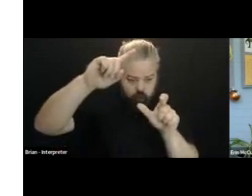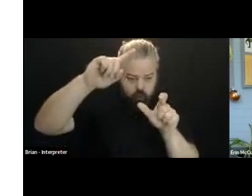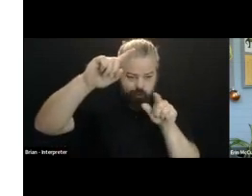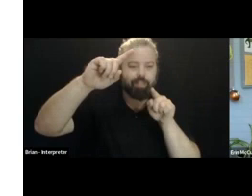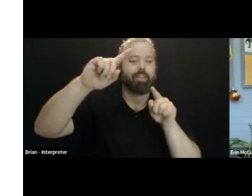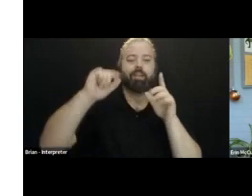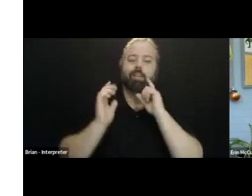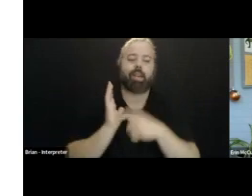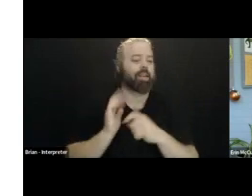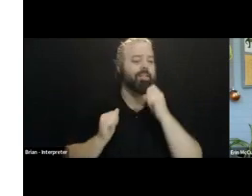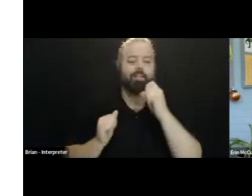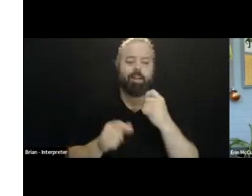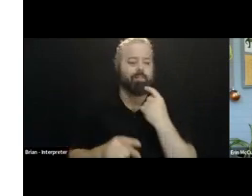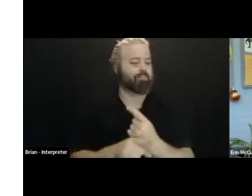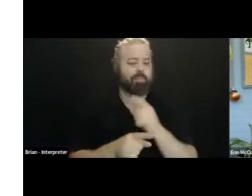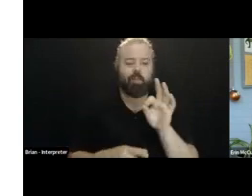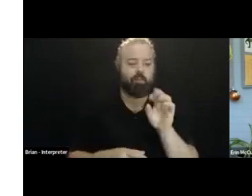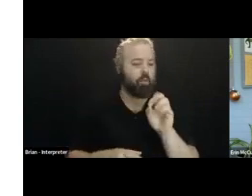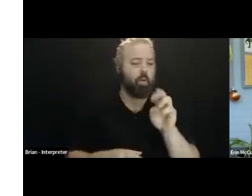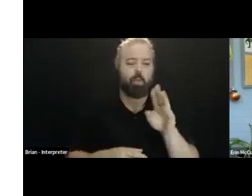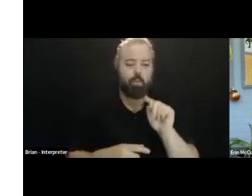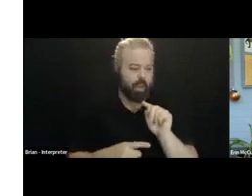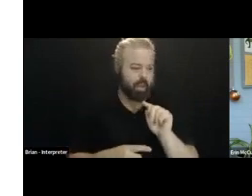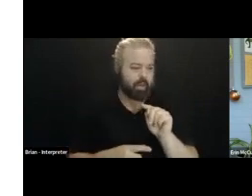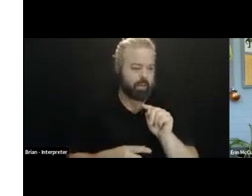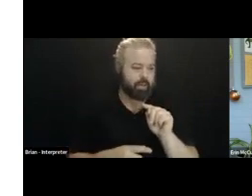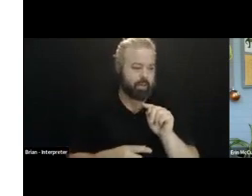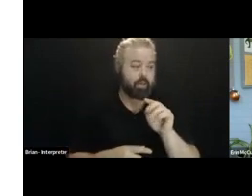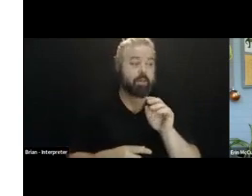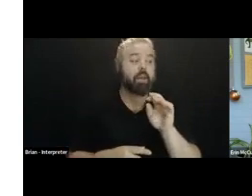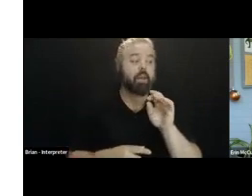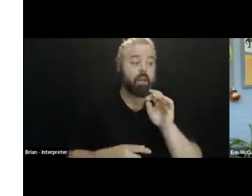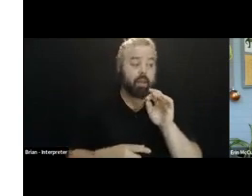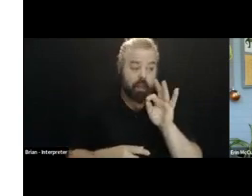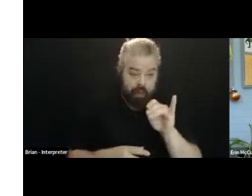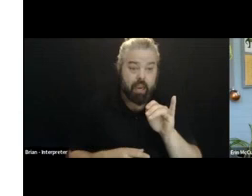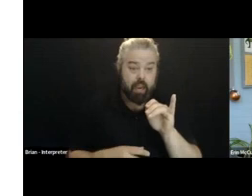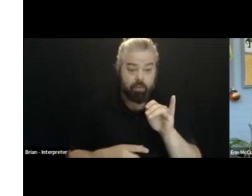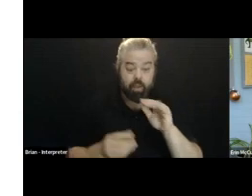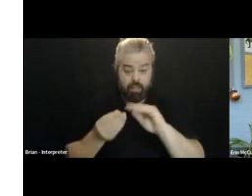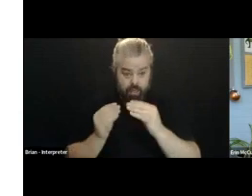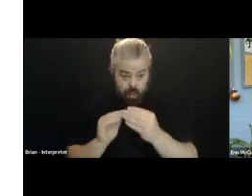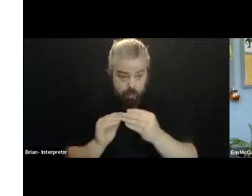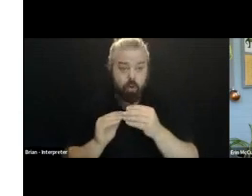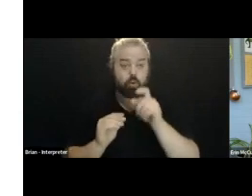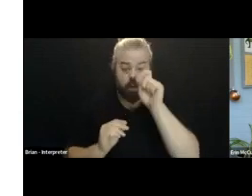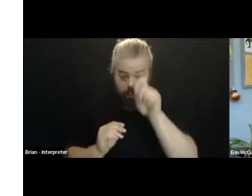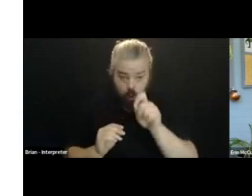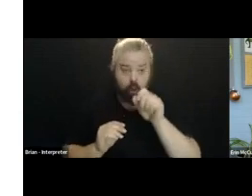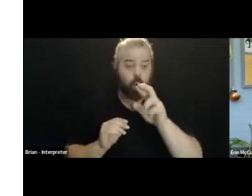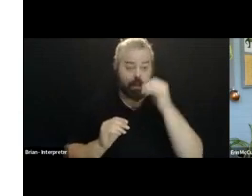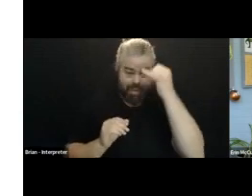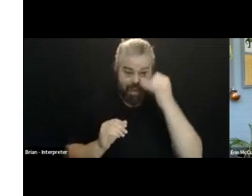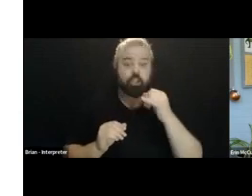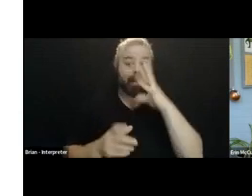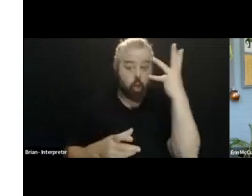you highlight the list, if it highlights the numbers and the bullet points or the dashes completely, you're able to see all of that highlighting,